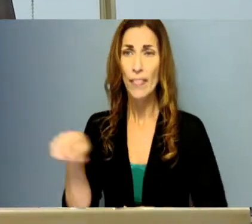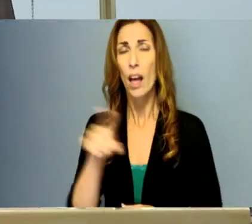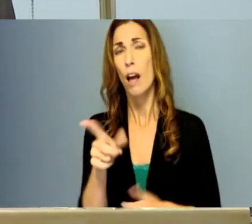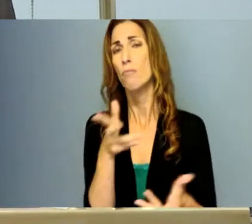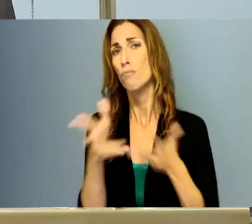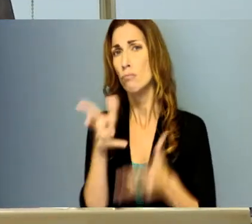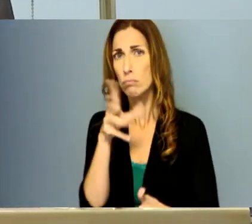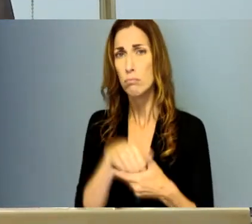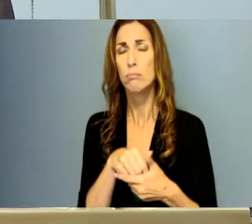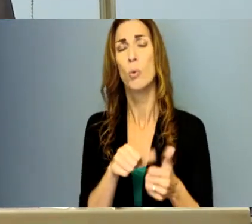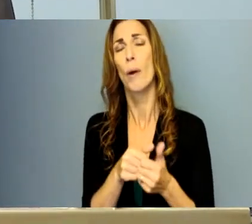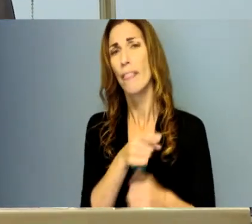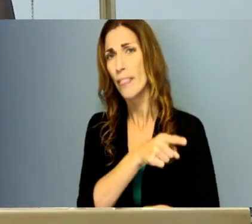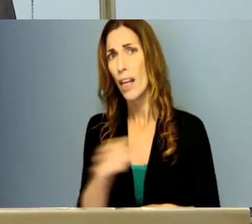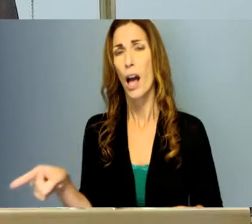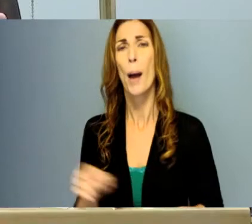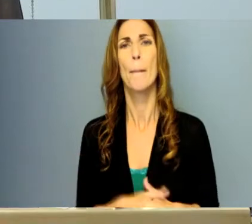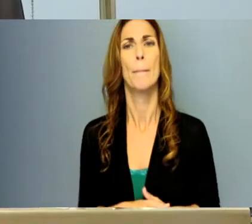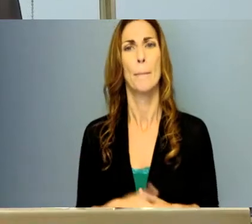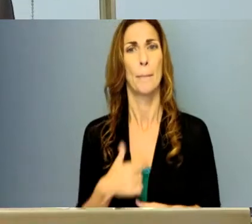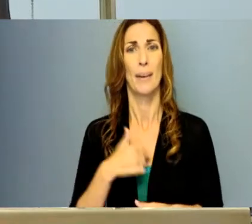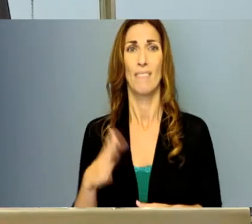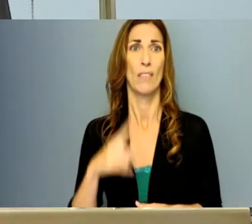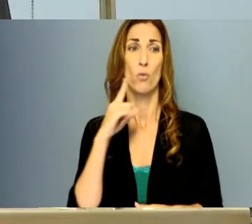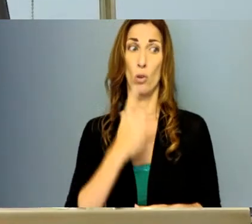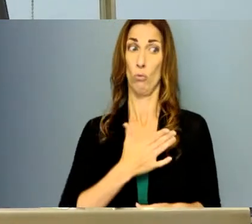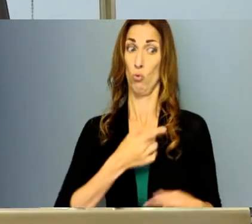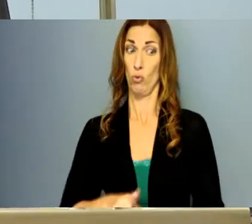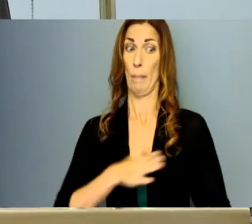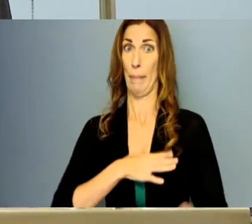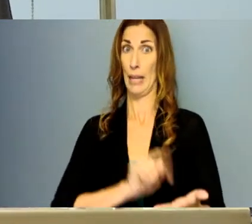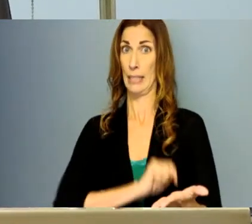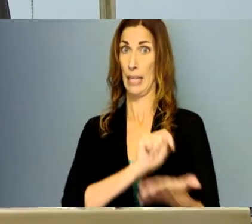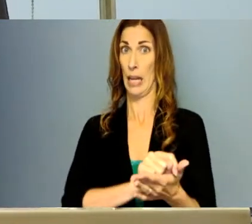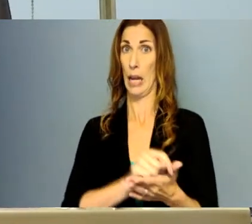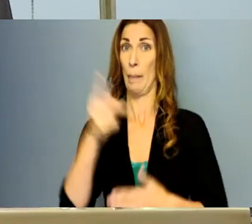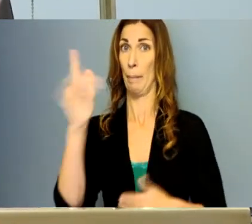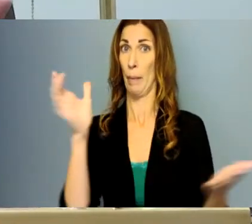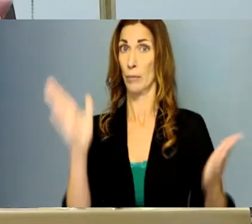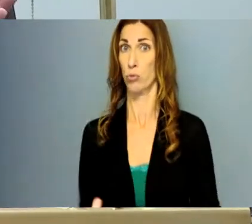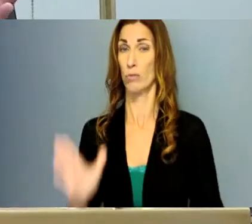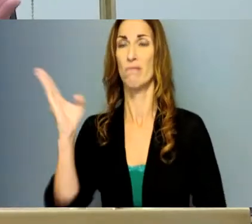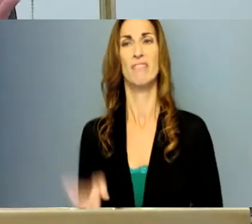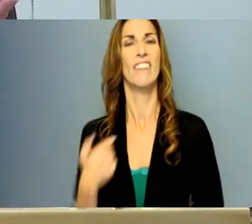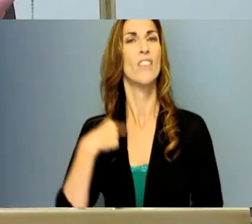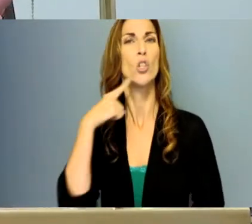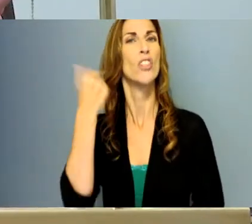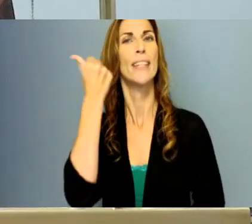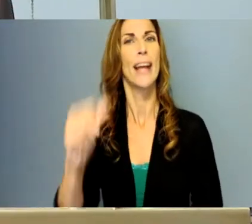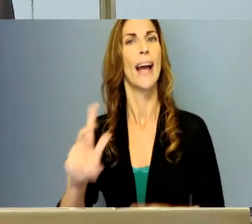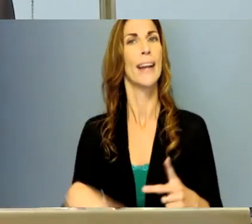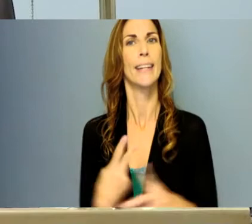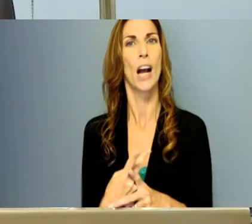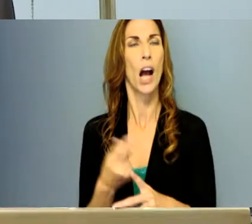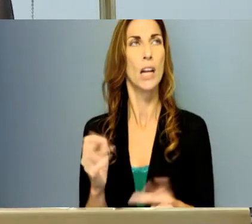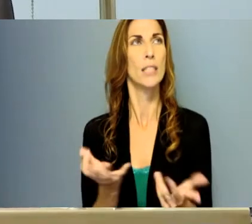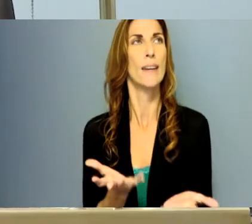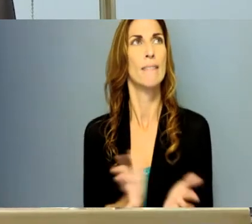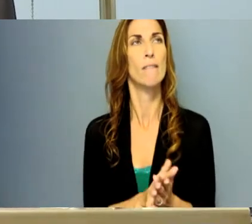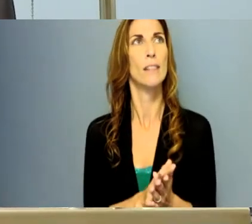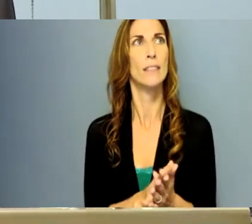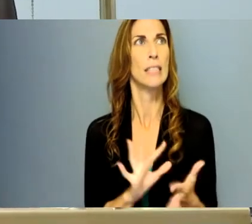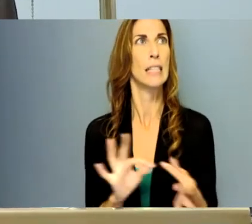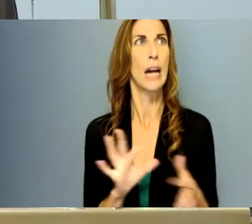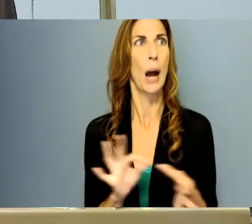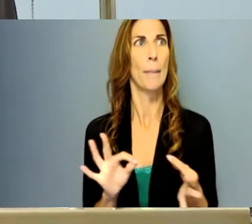with them, and I've never heard in my time as a public servant any kind of comments